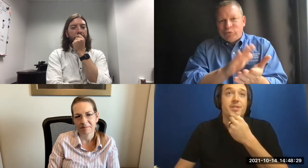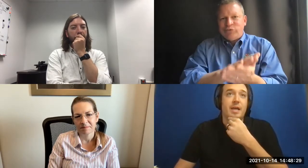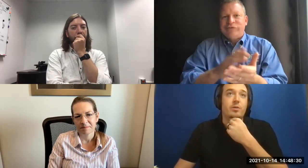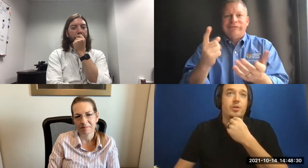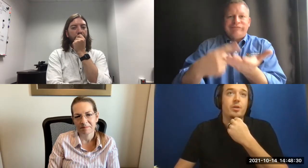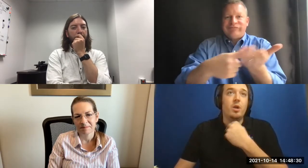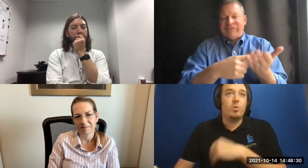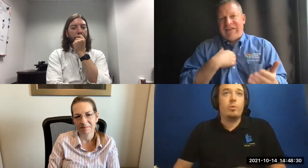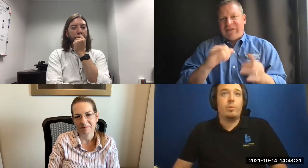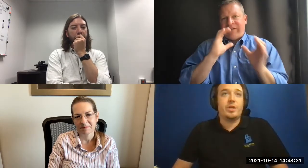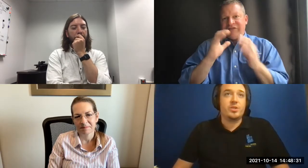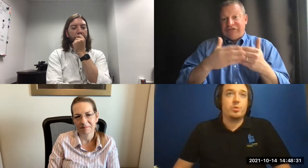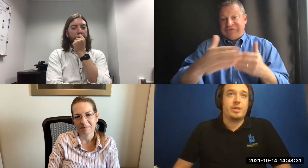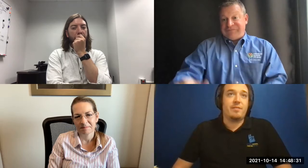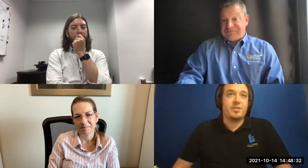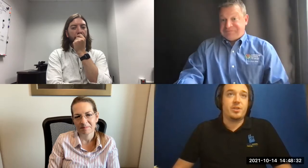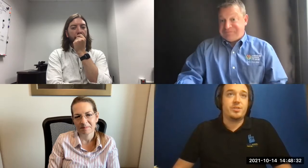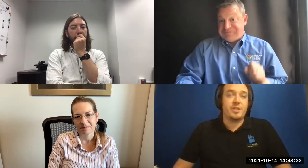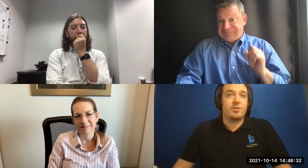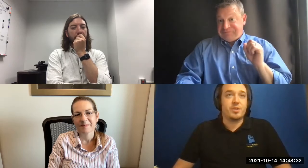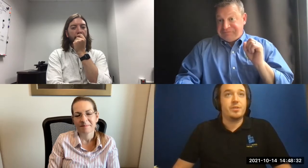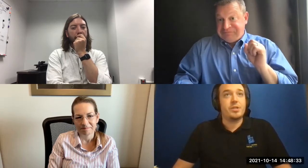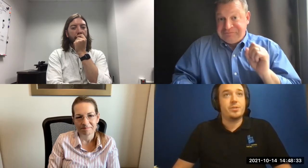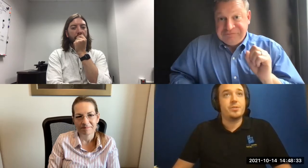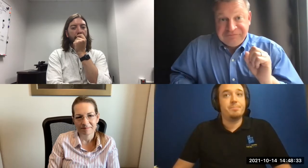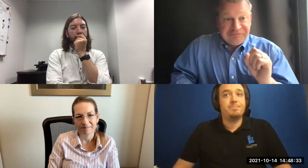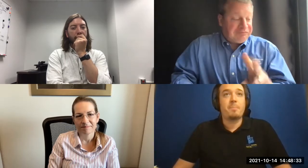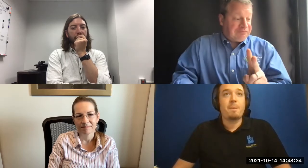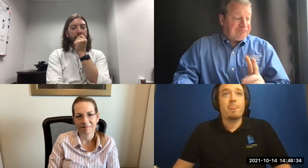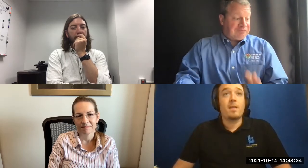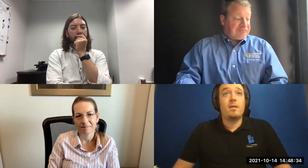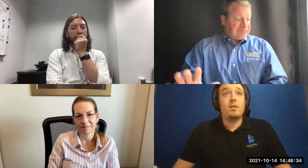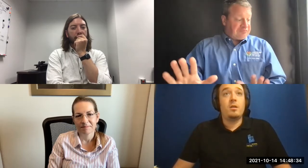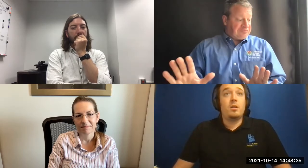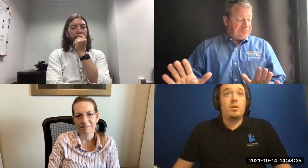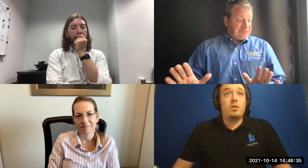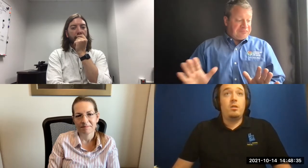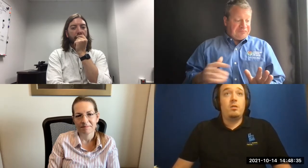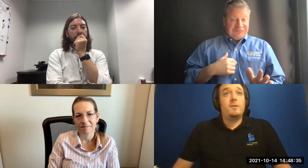makes more progress in that direction. We will reach out to schools and have discussions and those conversations.